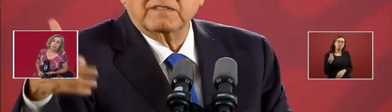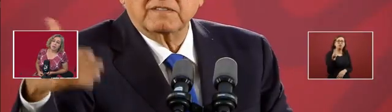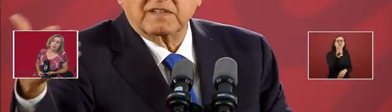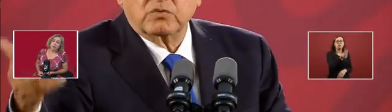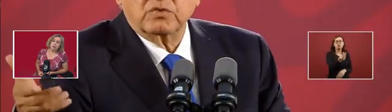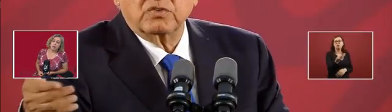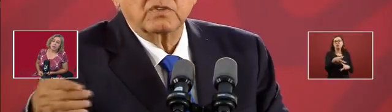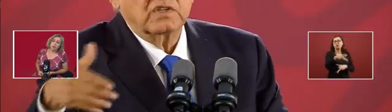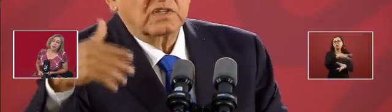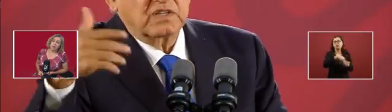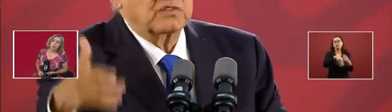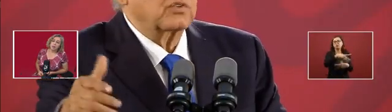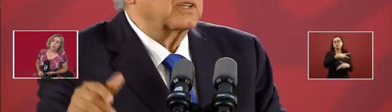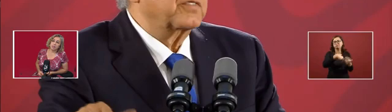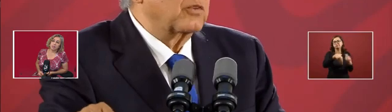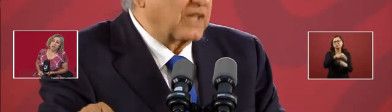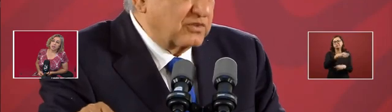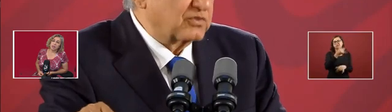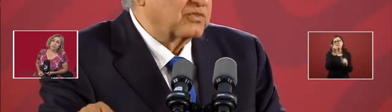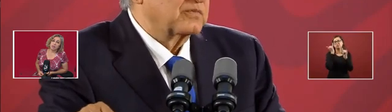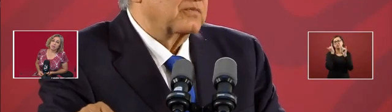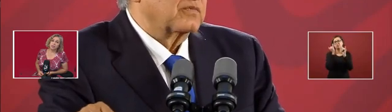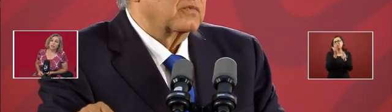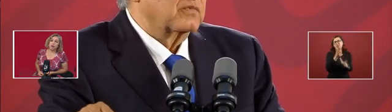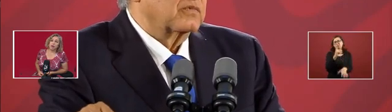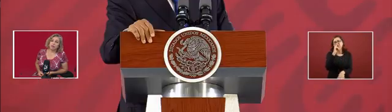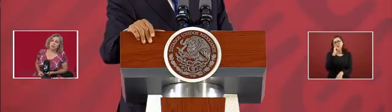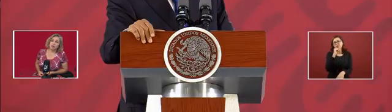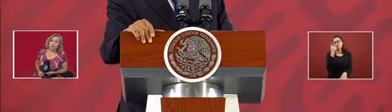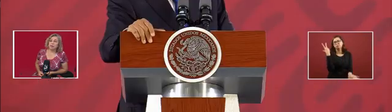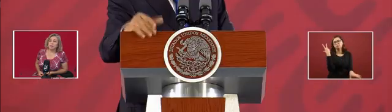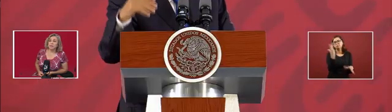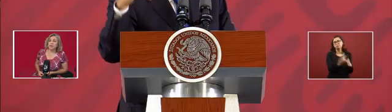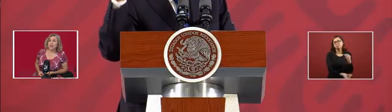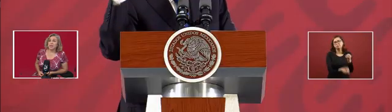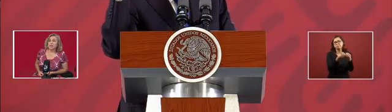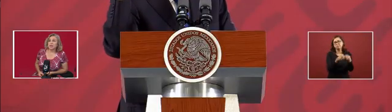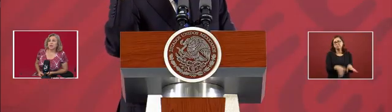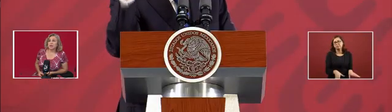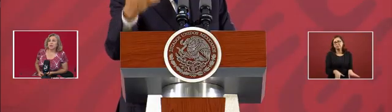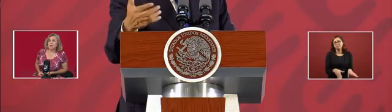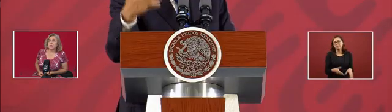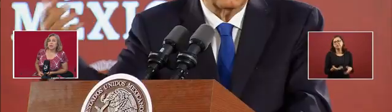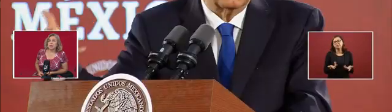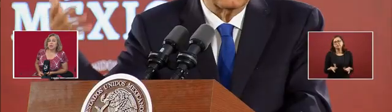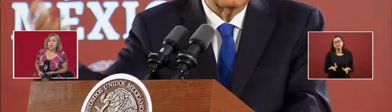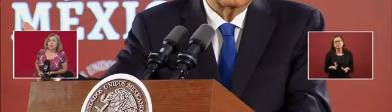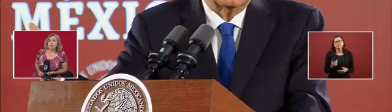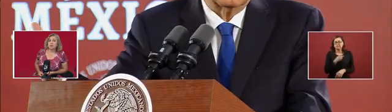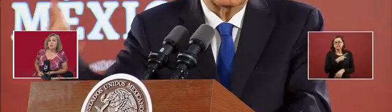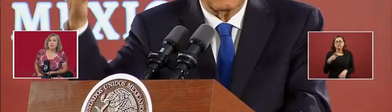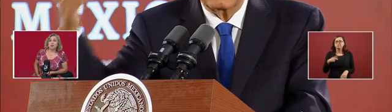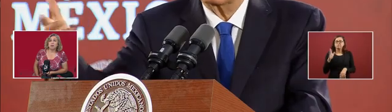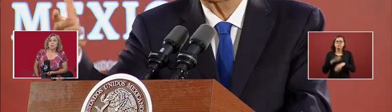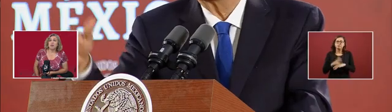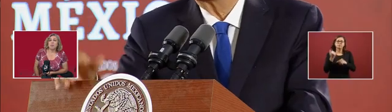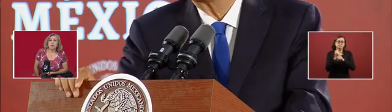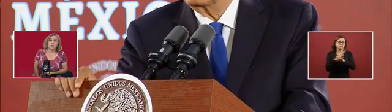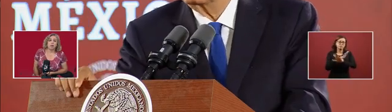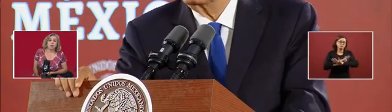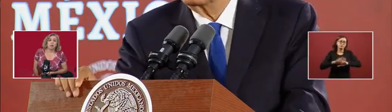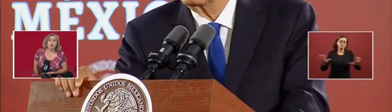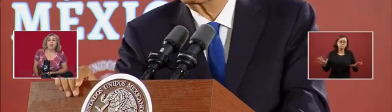500 400, pesos, a cambio 500 de pesos acelerar el proceso to o activar las accelerate the tarjetas. process of Es getting decir, their ya cards. son, So muchos los